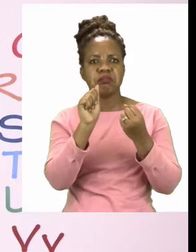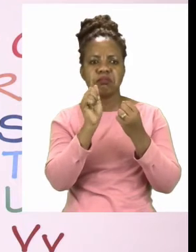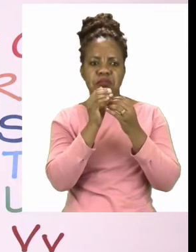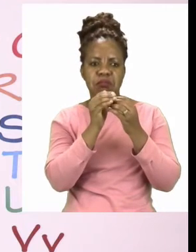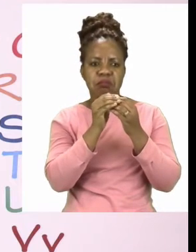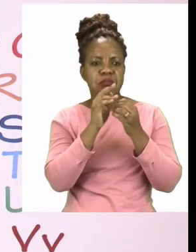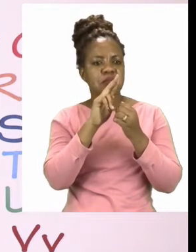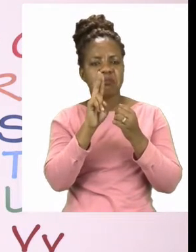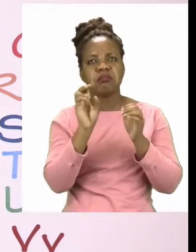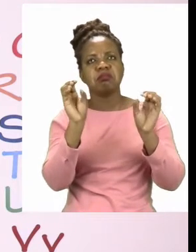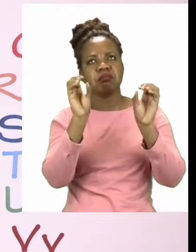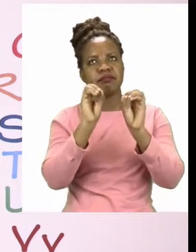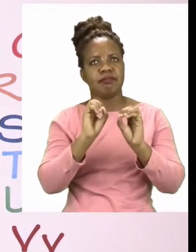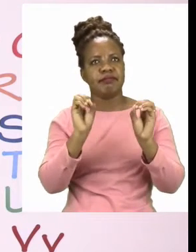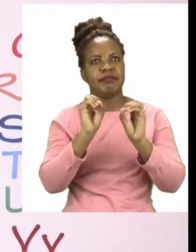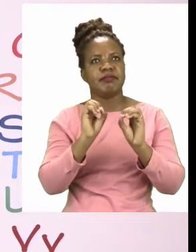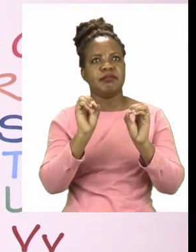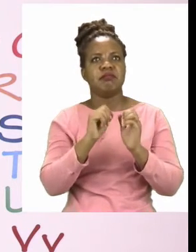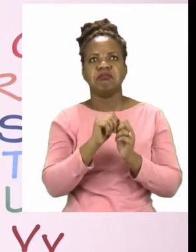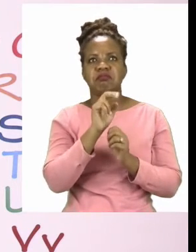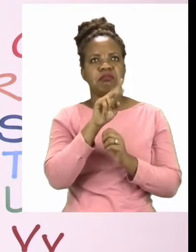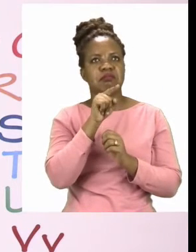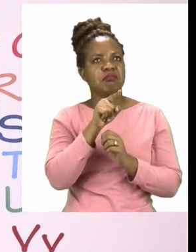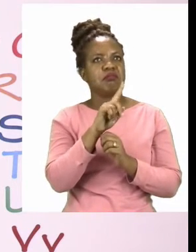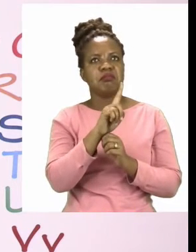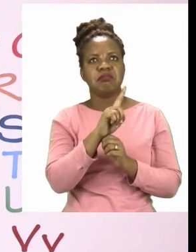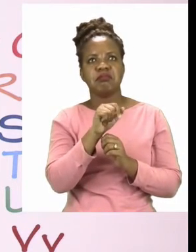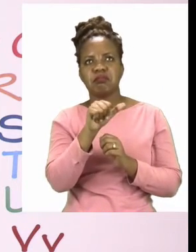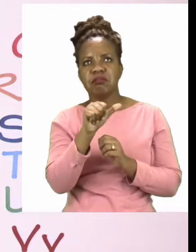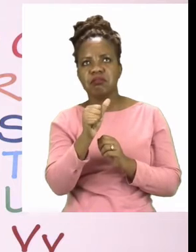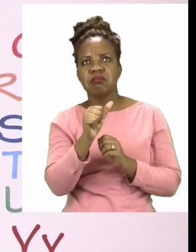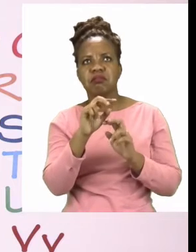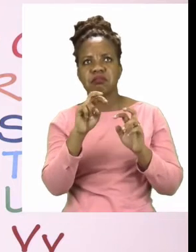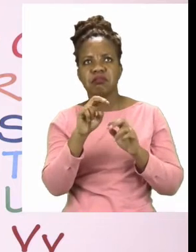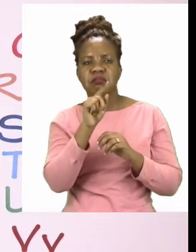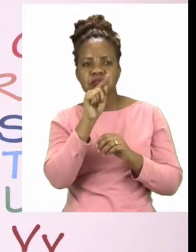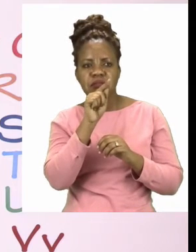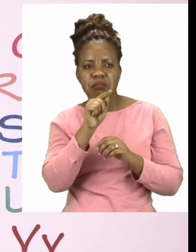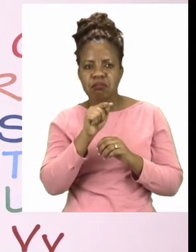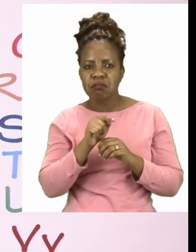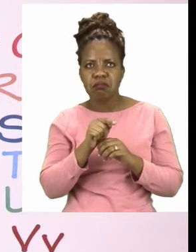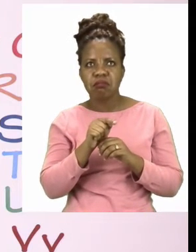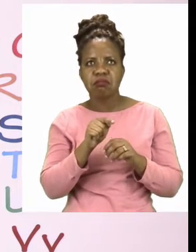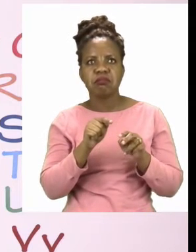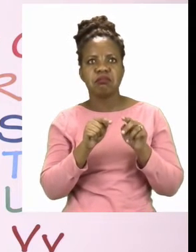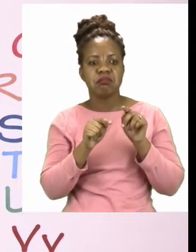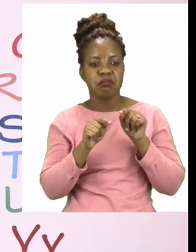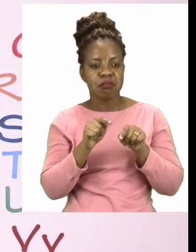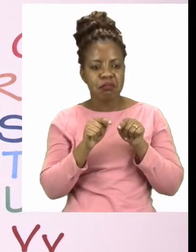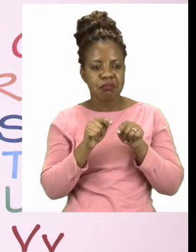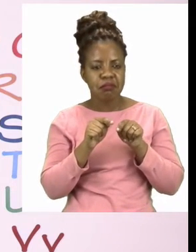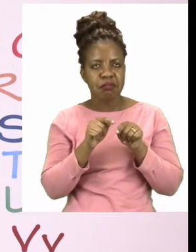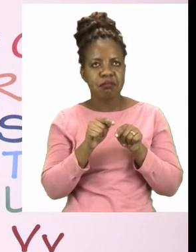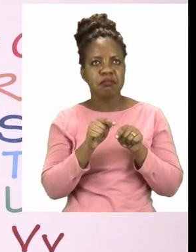our H. So this is not the H. Let's keep going down. Here we have